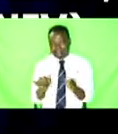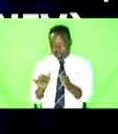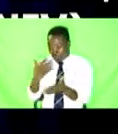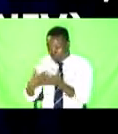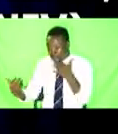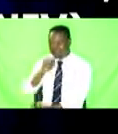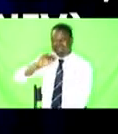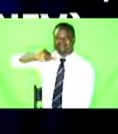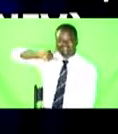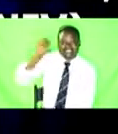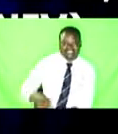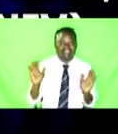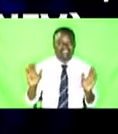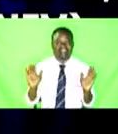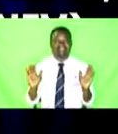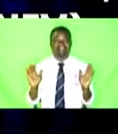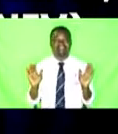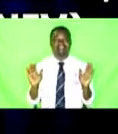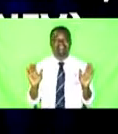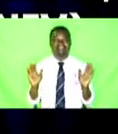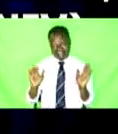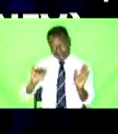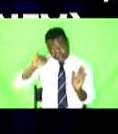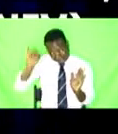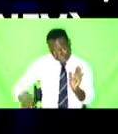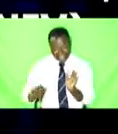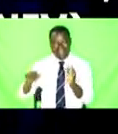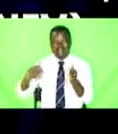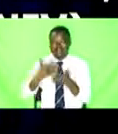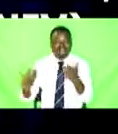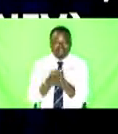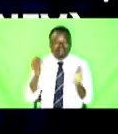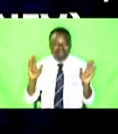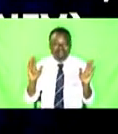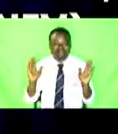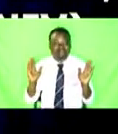gospel. This one is the gospel.